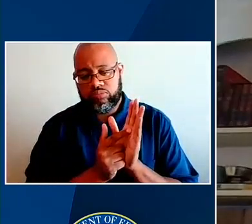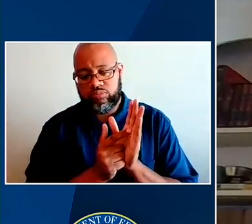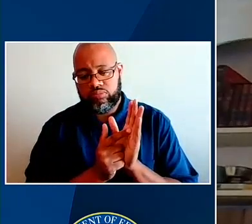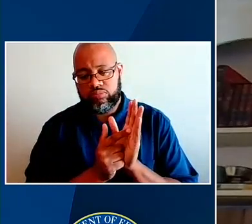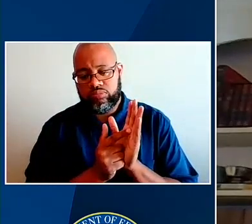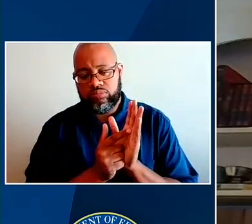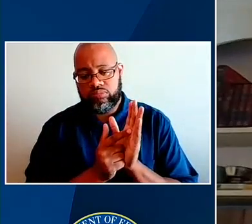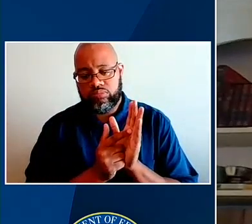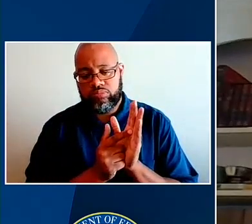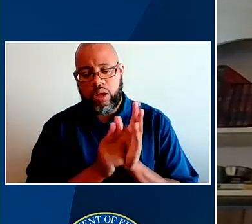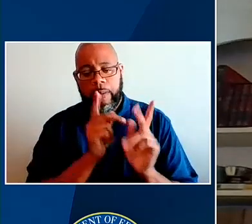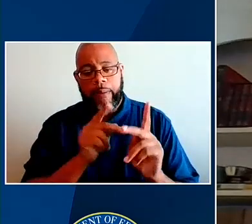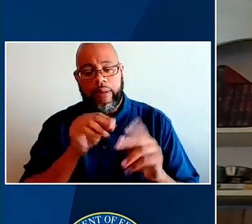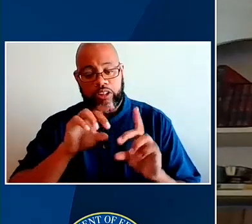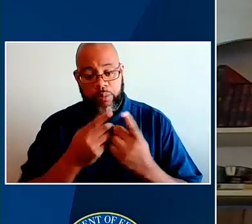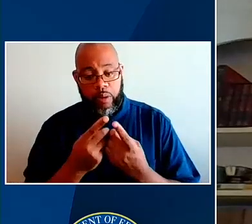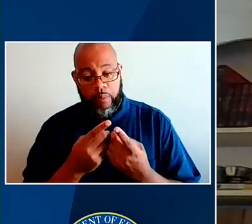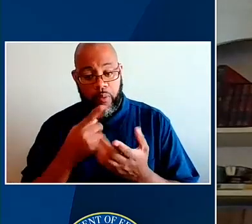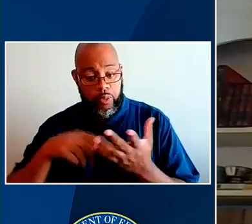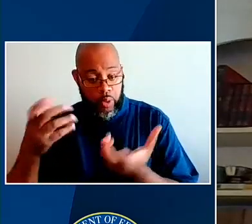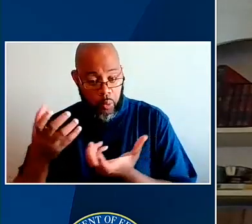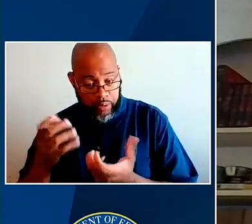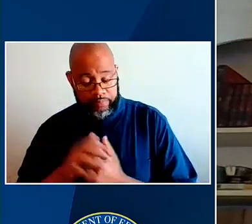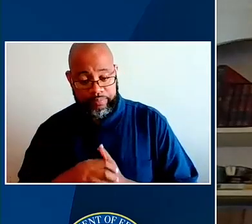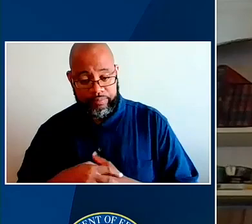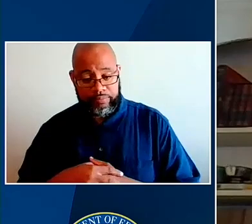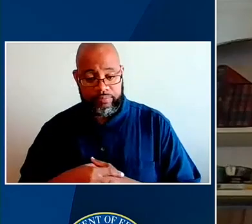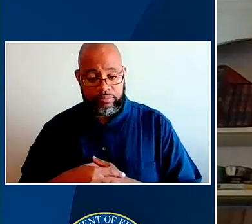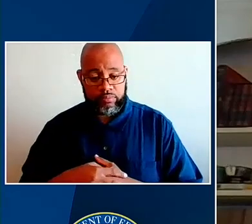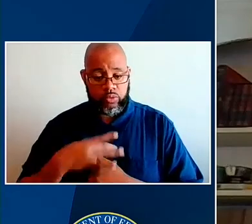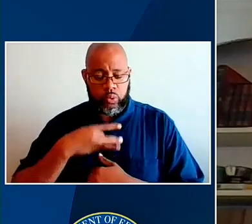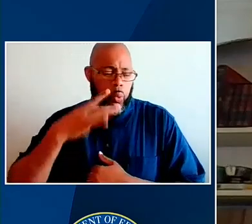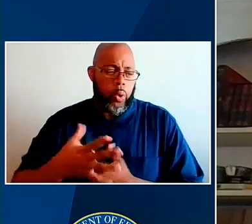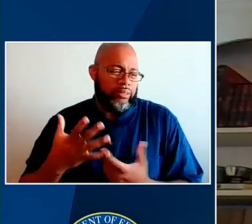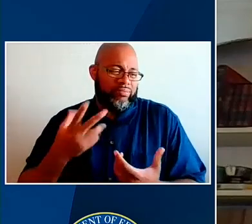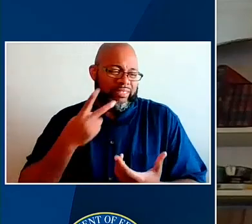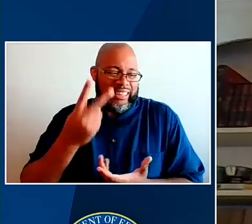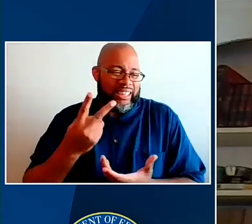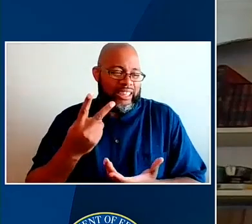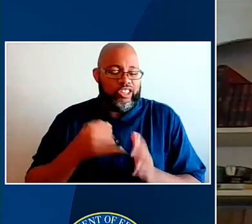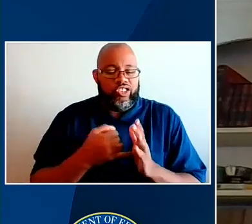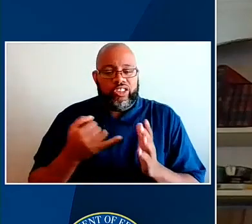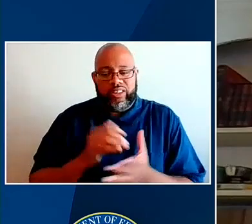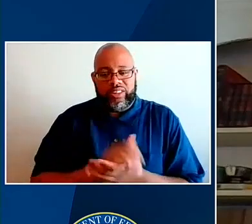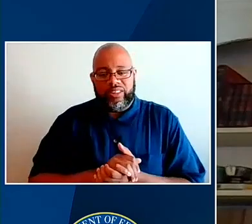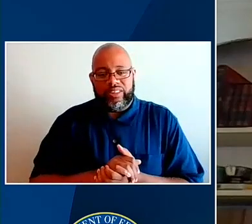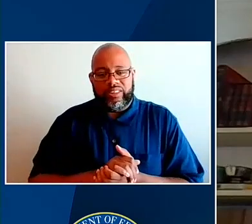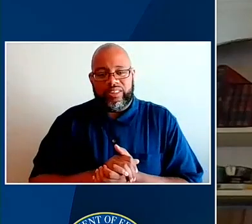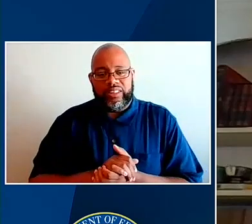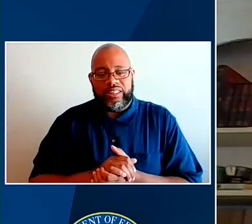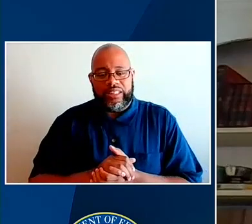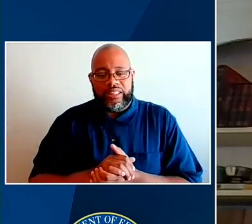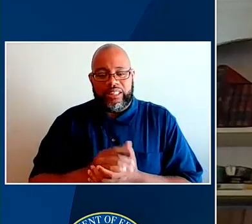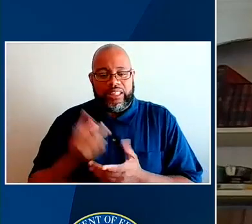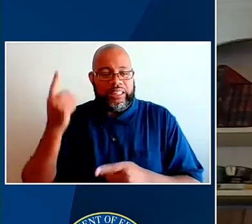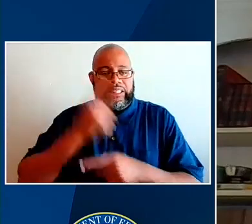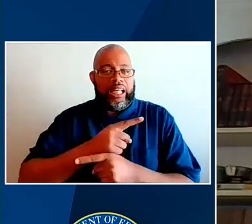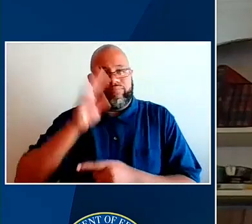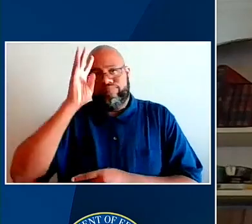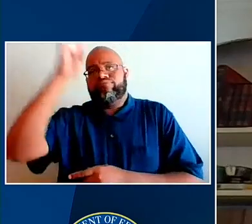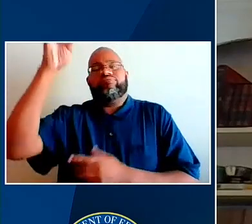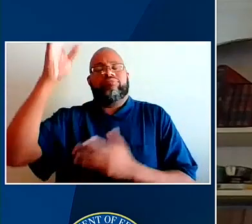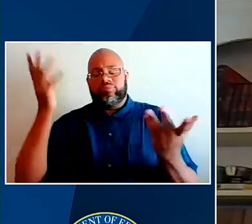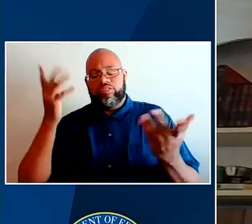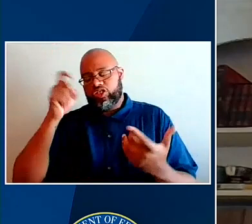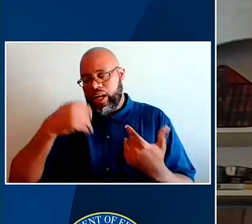legal people at the department don't like to see just days pulled up from nowhere. That there should be some, you